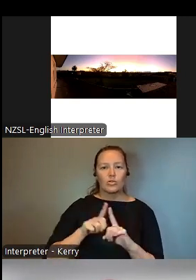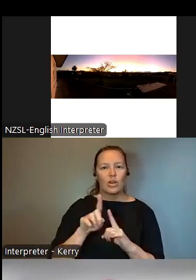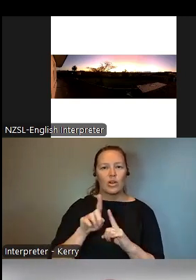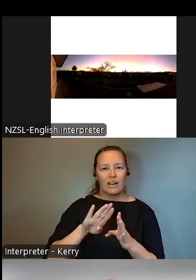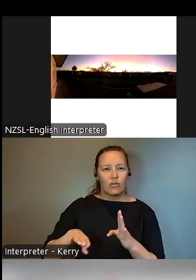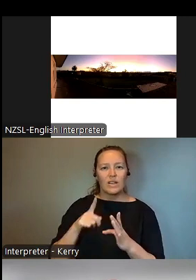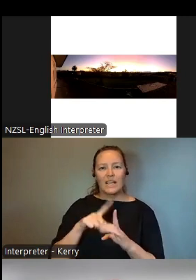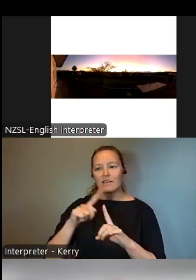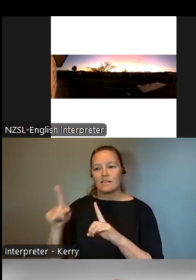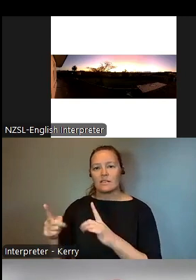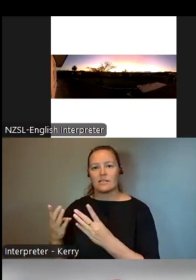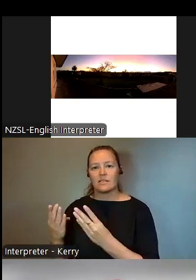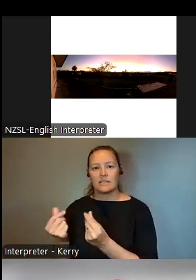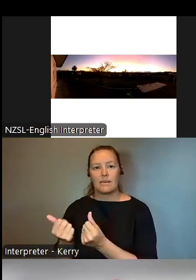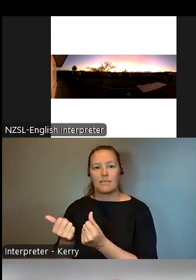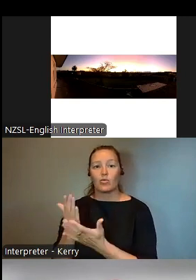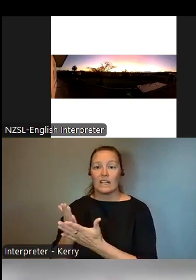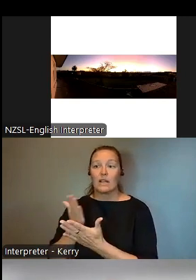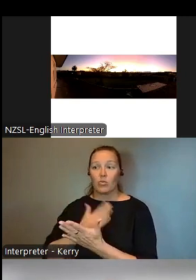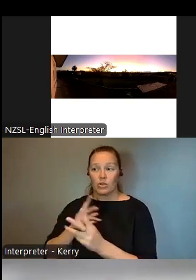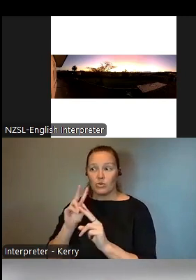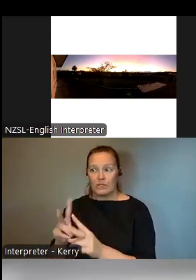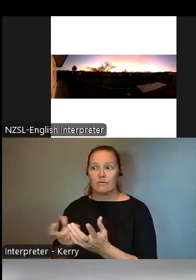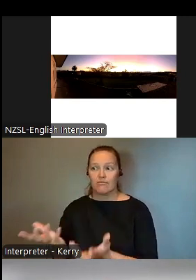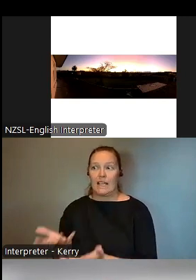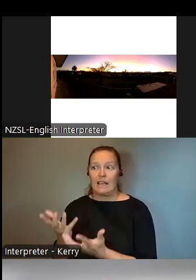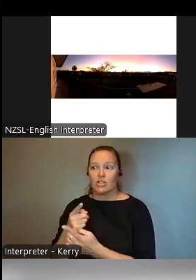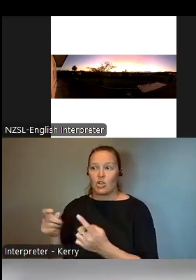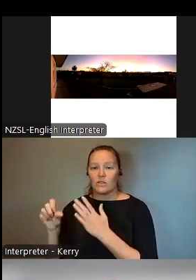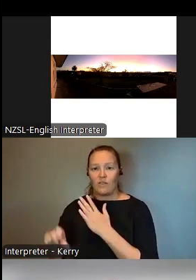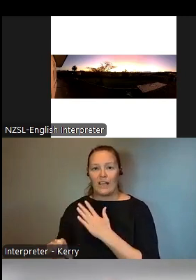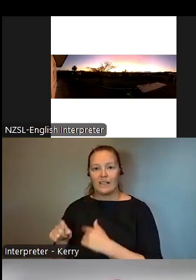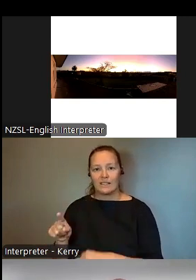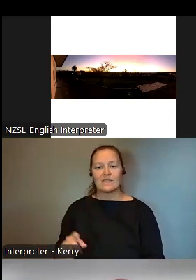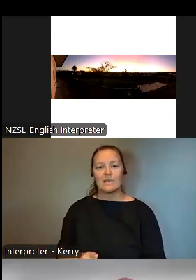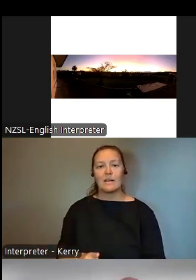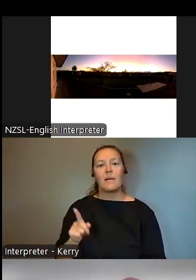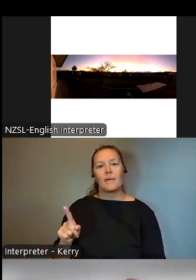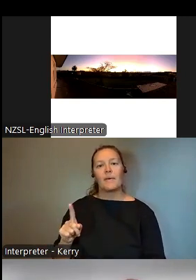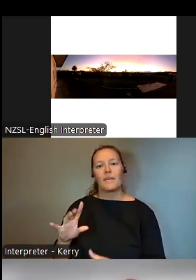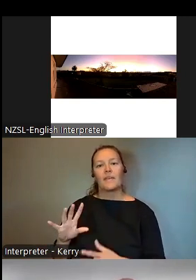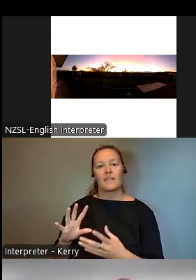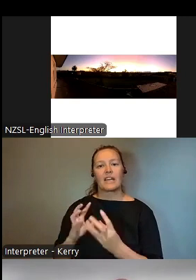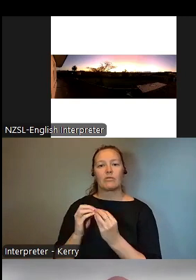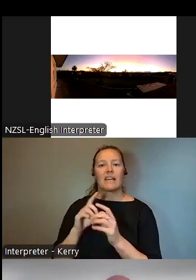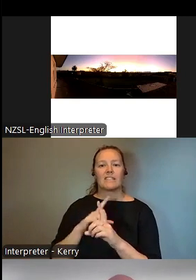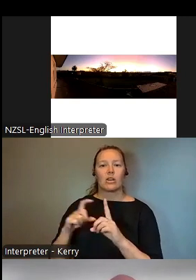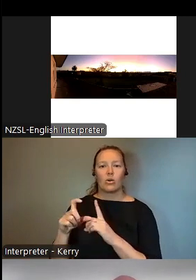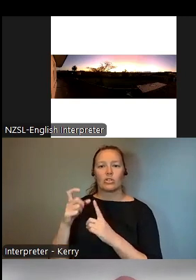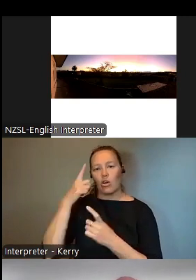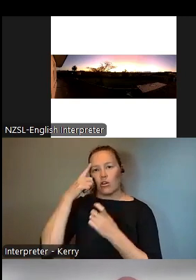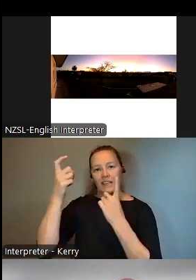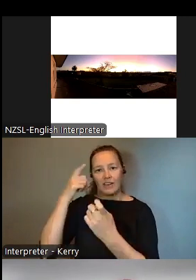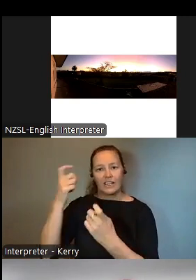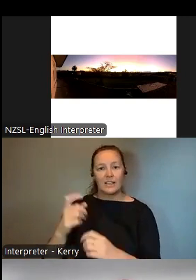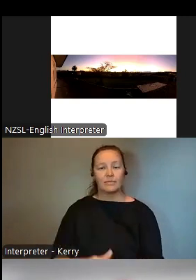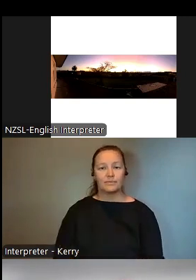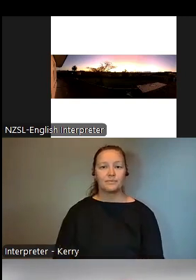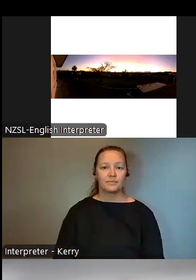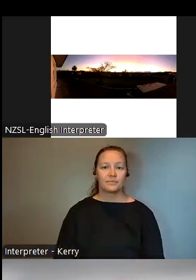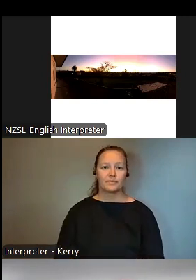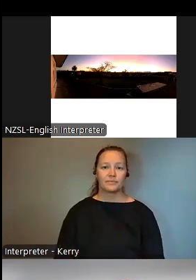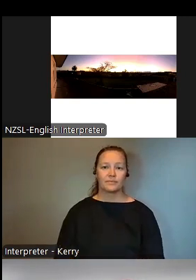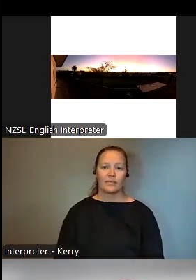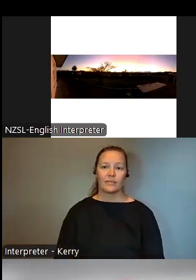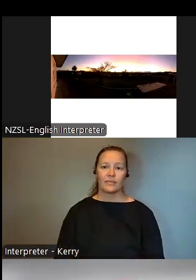what are some that we really actually want to encourage? That creates a culture of innovation.